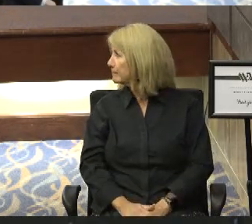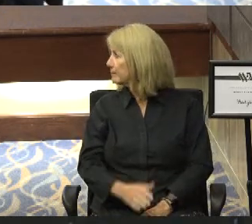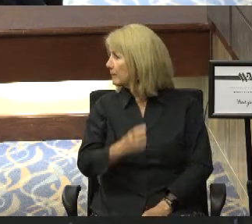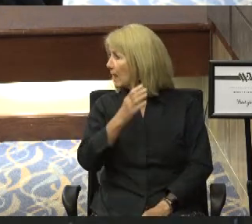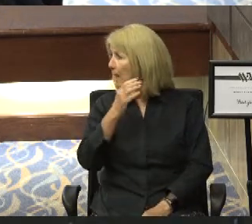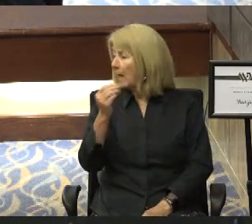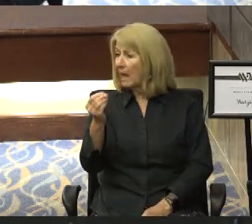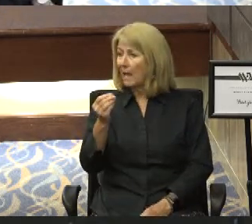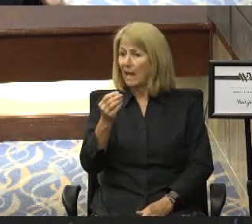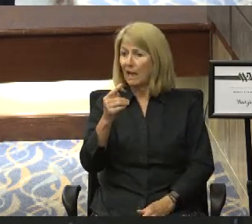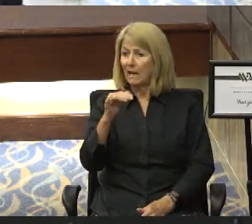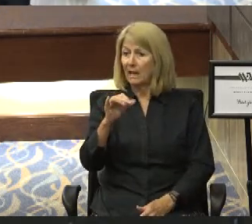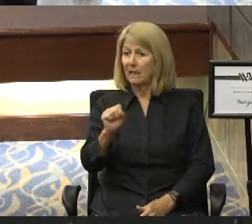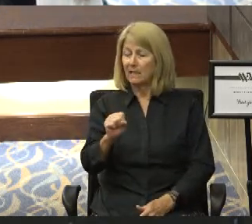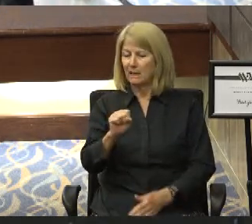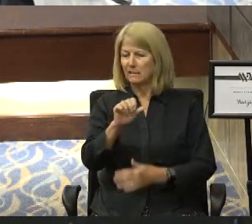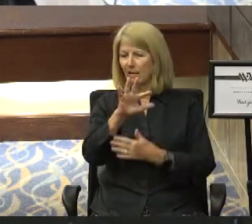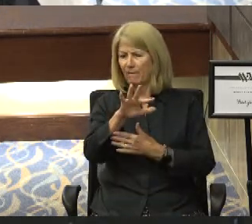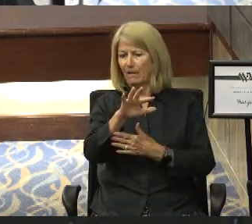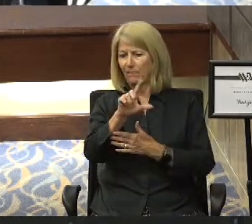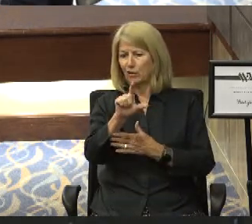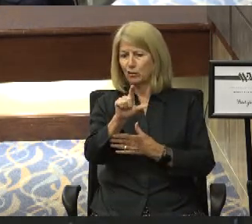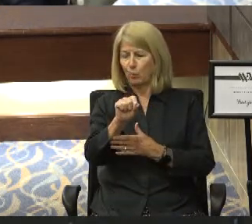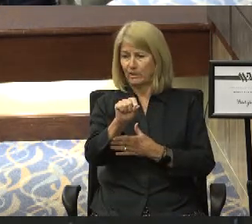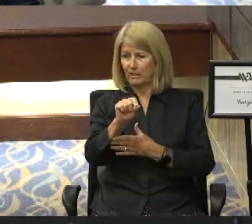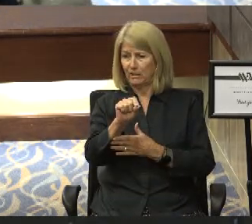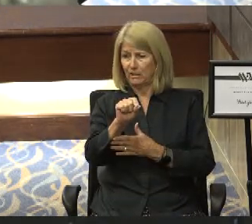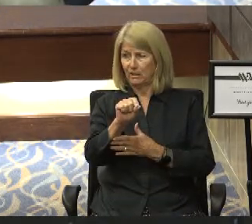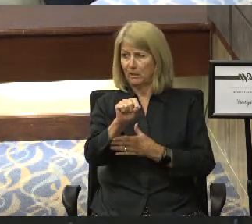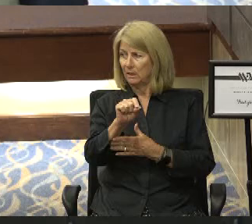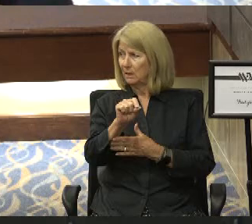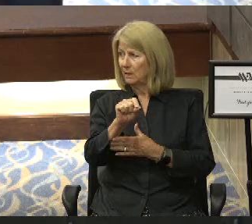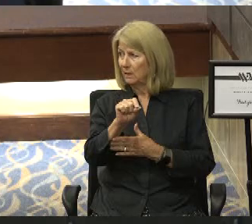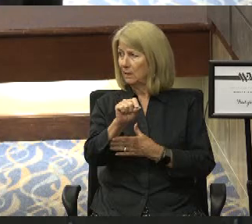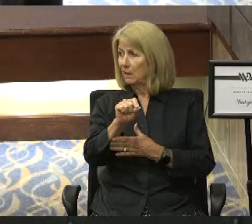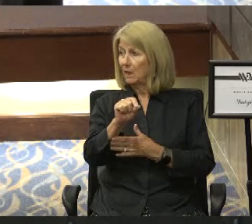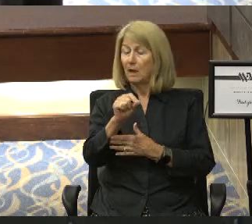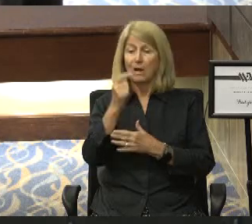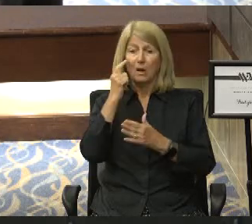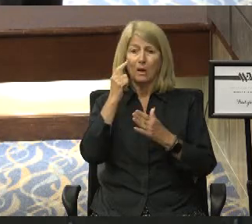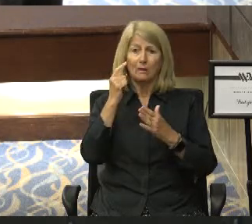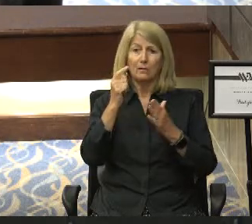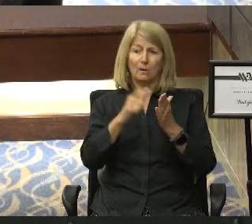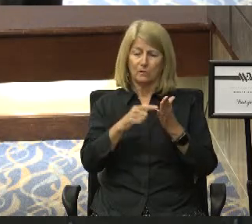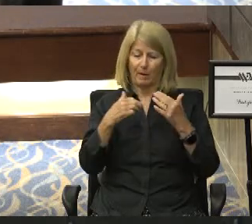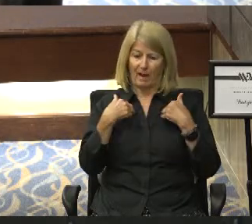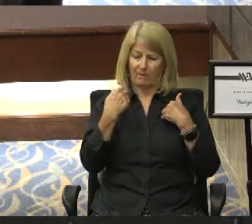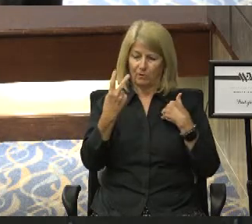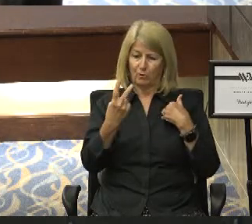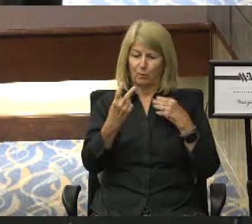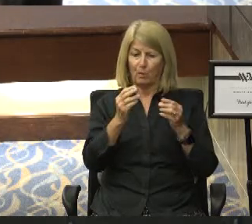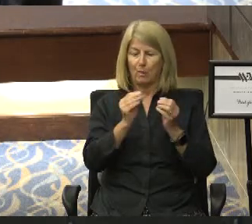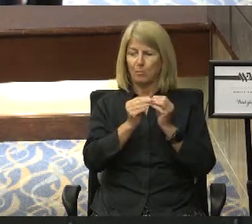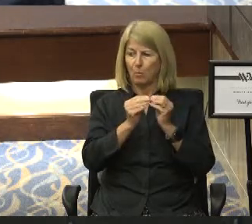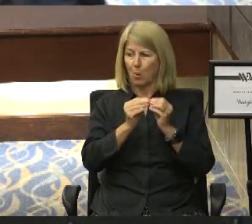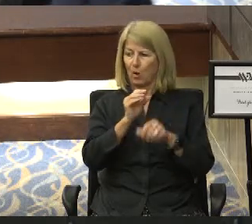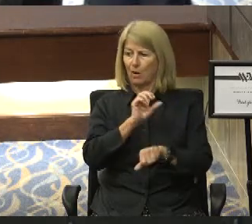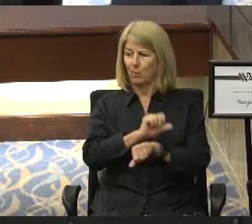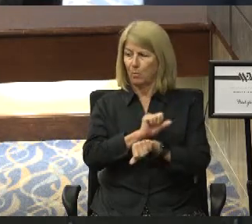And it is 5:20, and I see that we have two more work sessions,